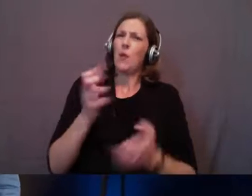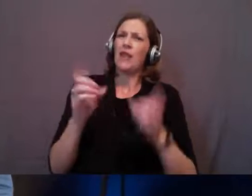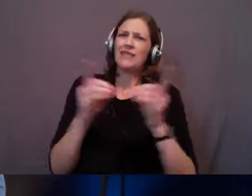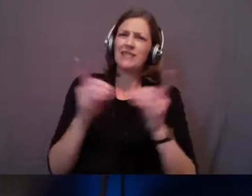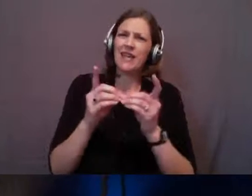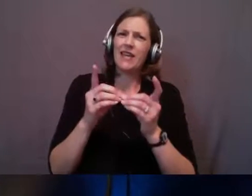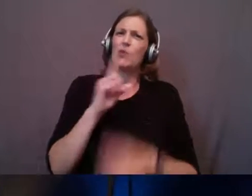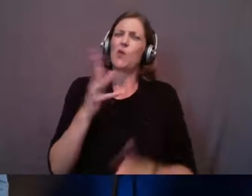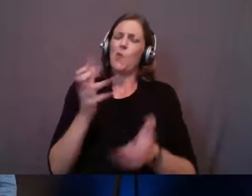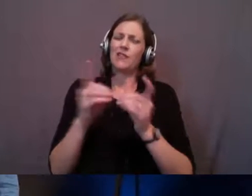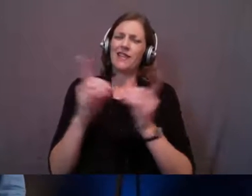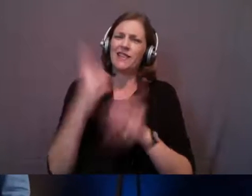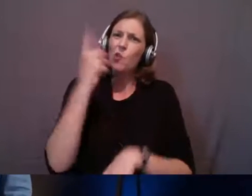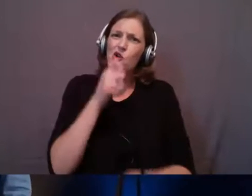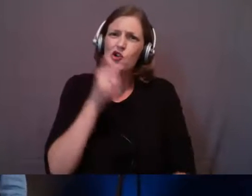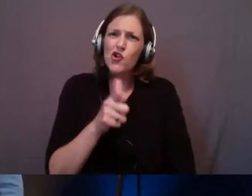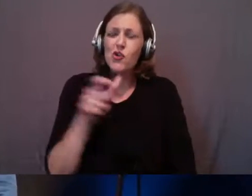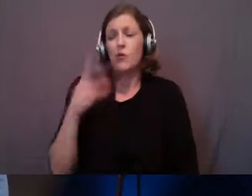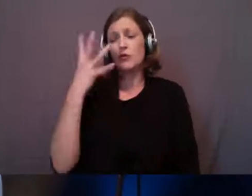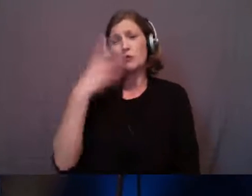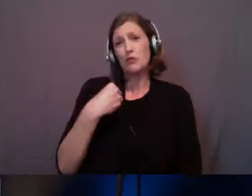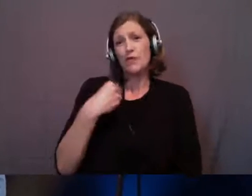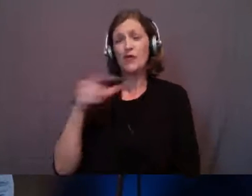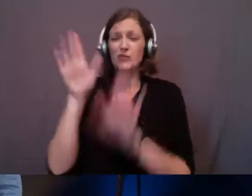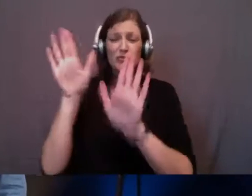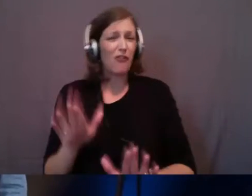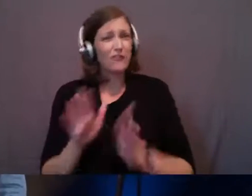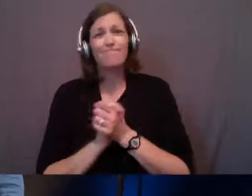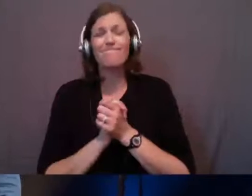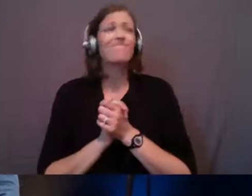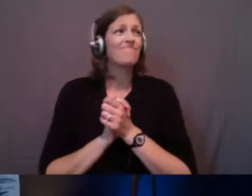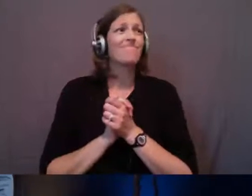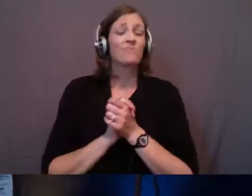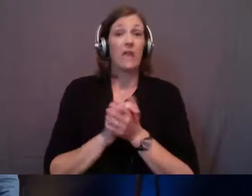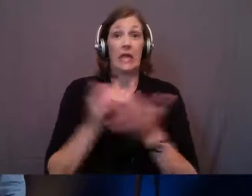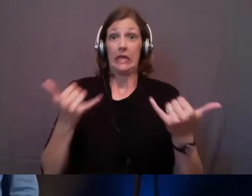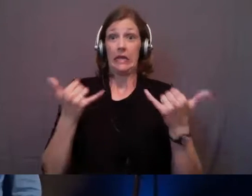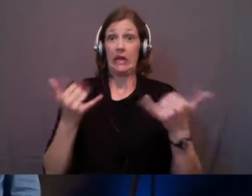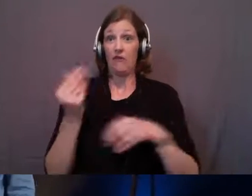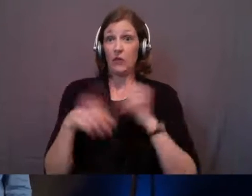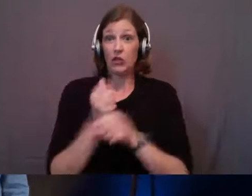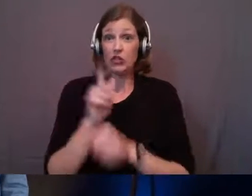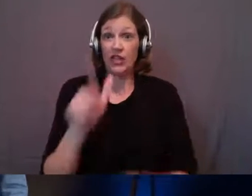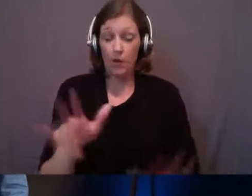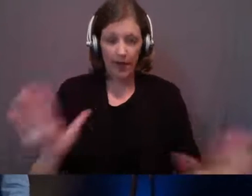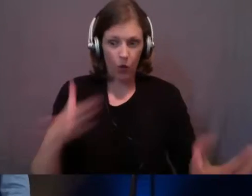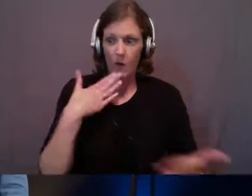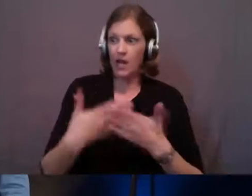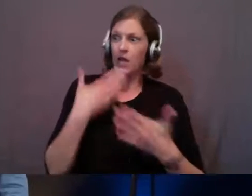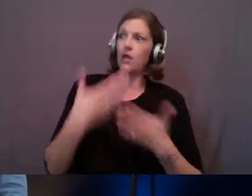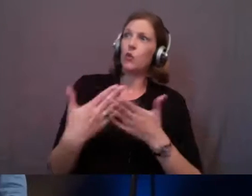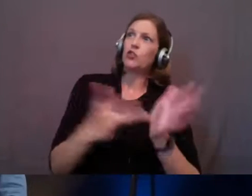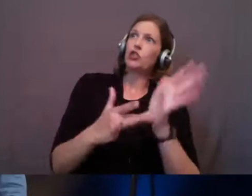really wanted to date this one girl, and she was beautiful, and she was awesome, and now, a few years later, I'm like, oh, thank you,